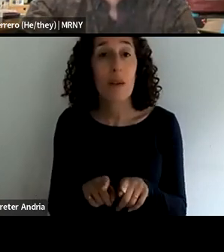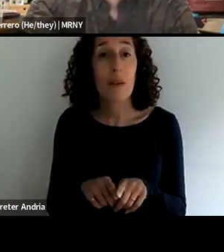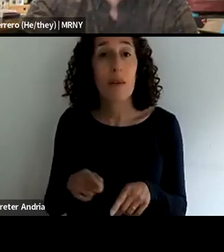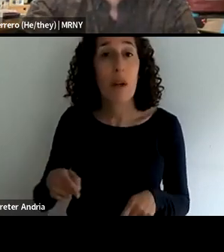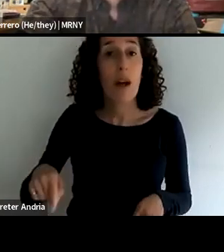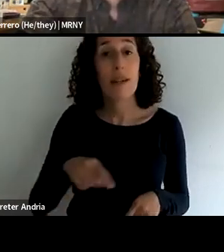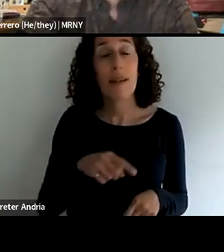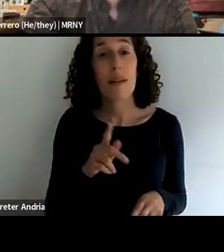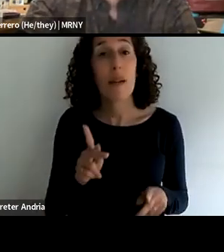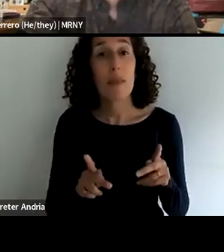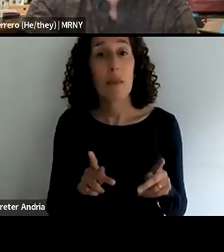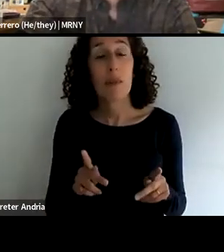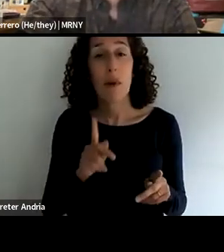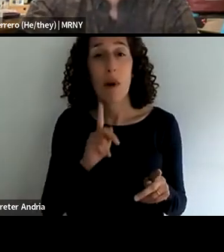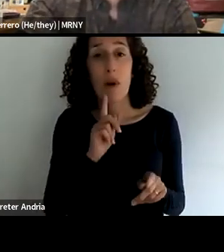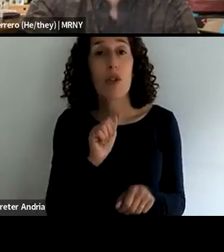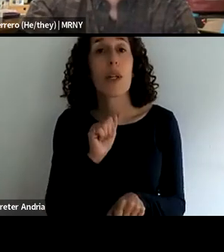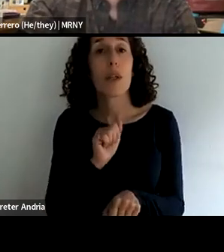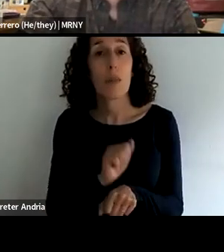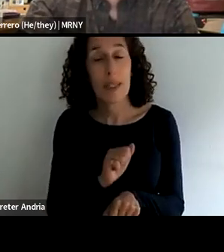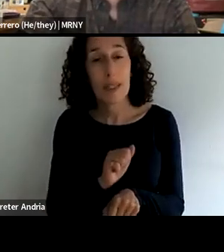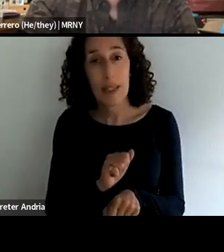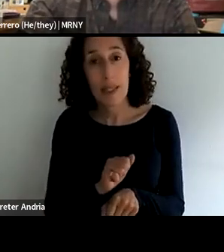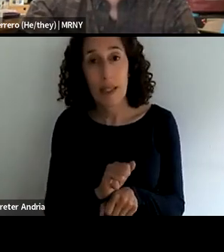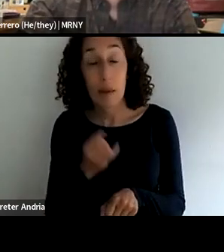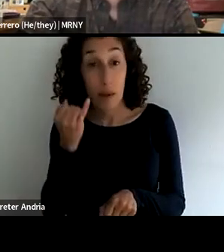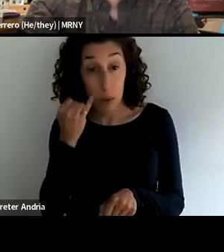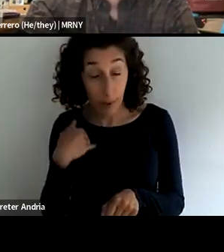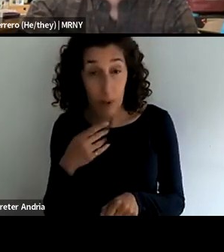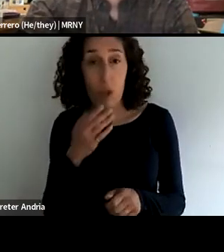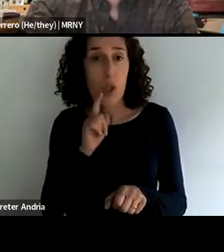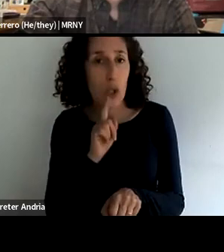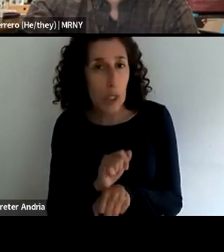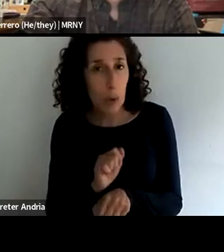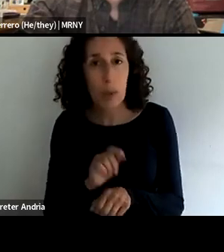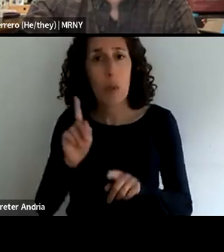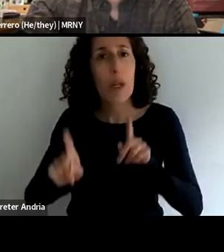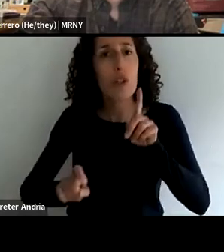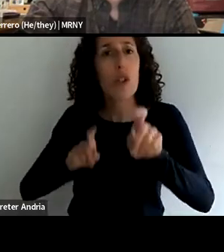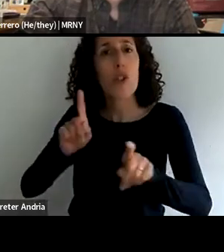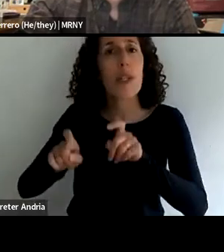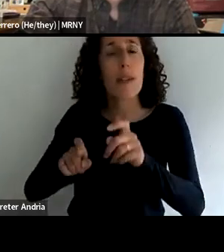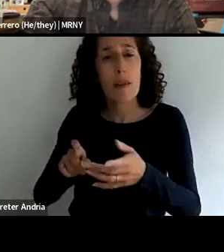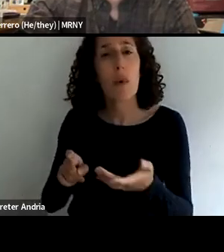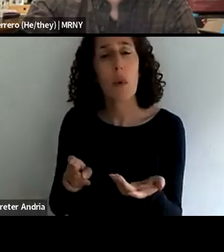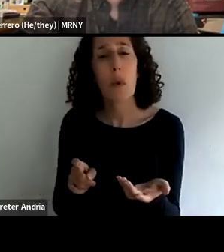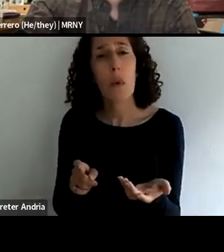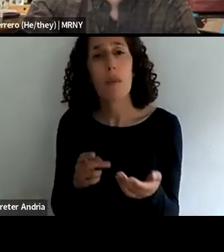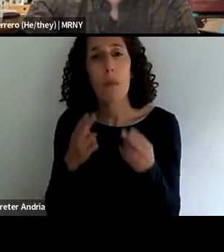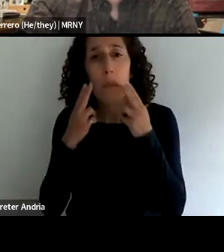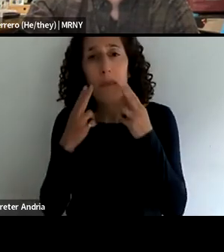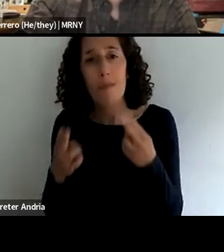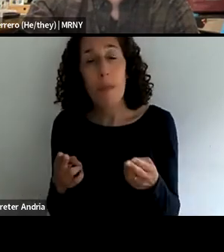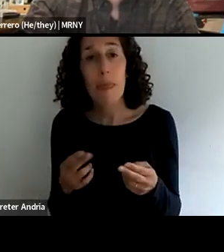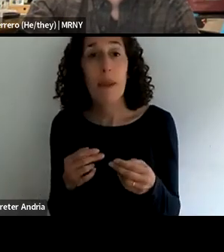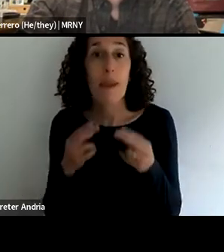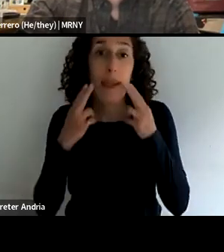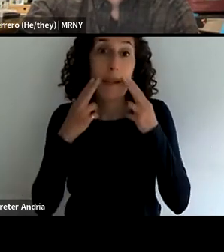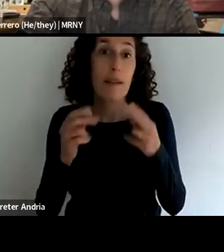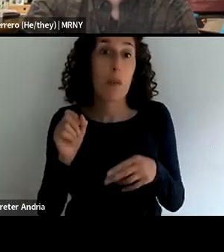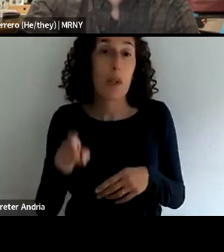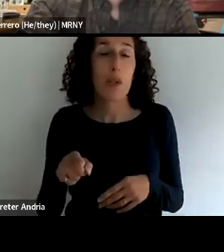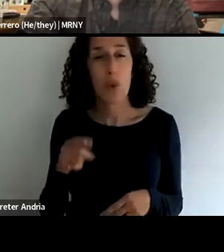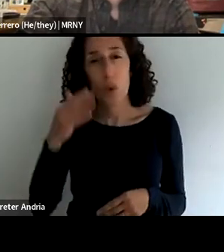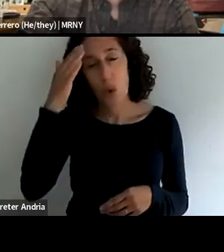people are genuinely coming to you with questions and things. I think it's also, you know, questions that are innocent. Obviously, we know the difference